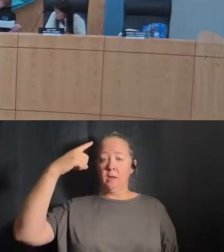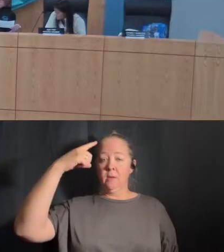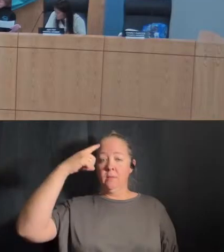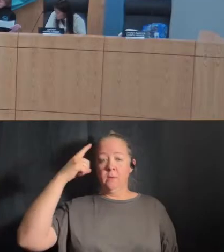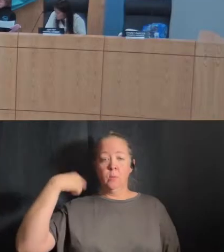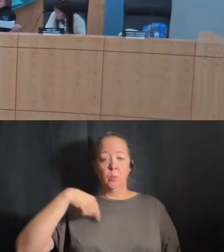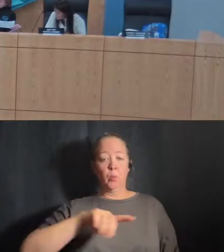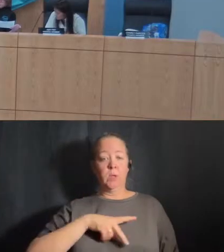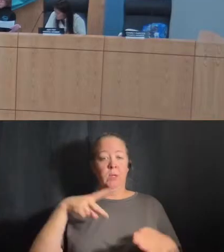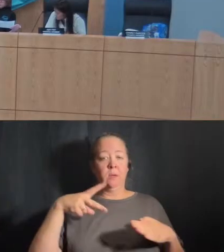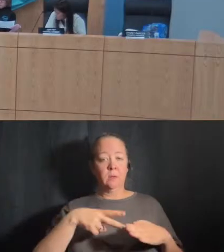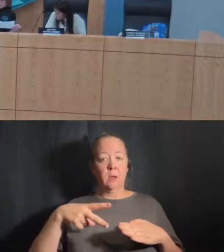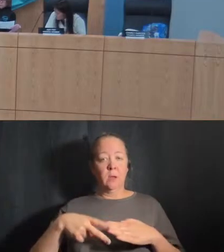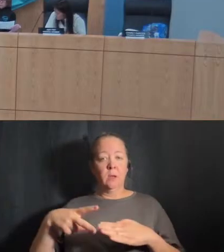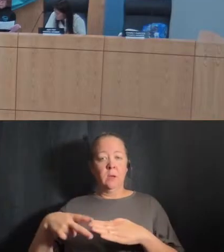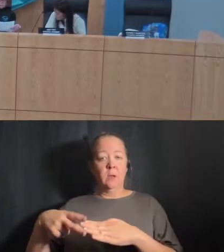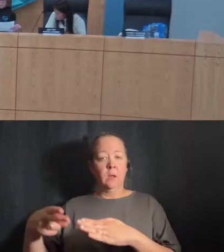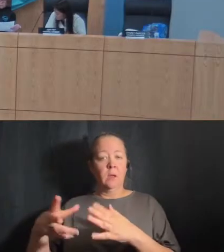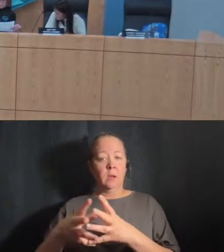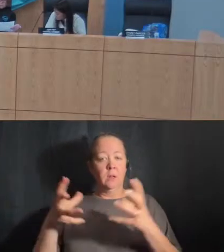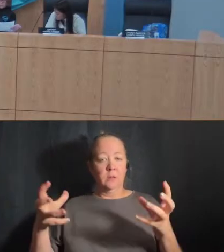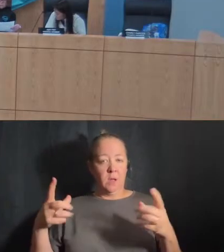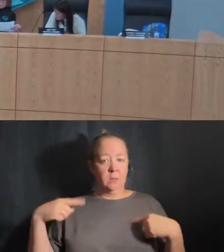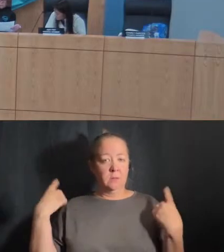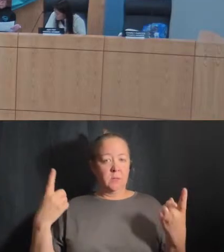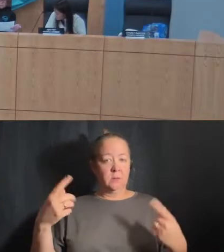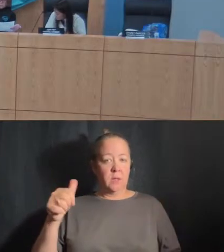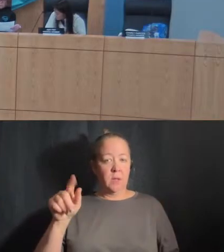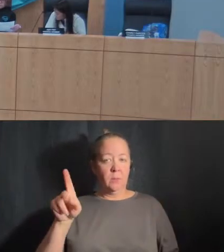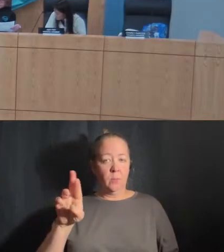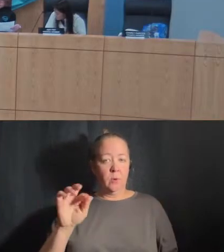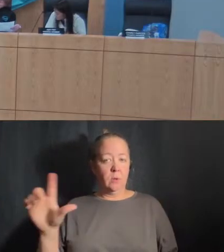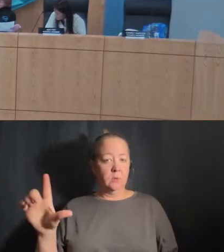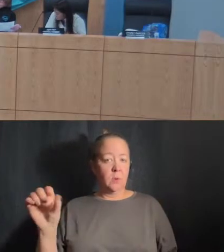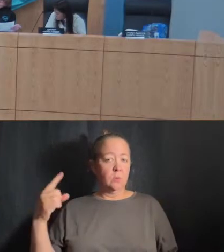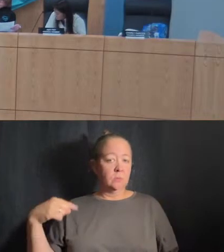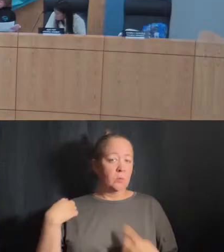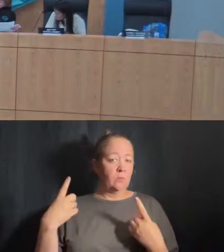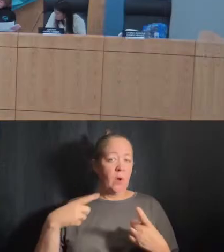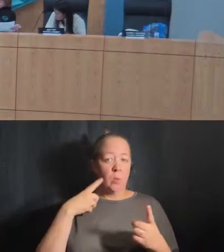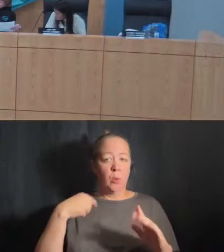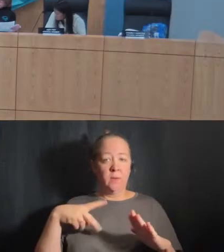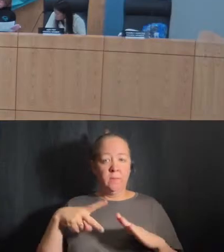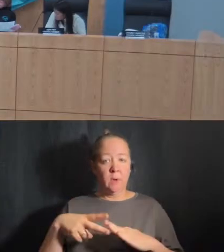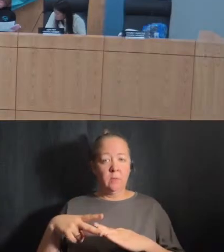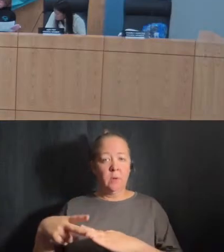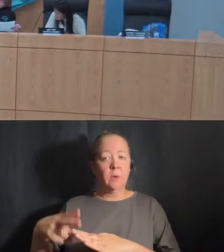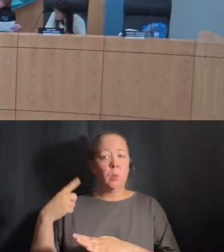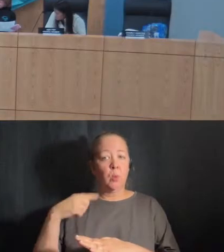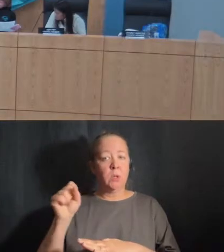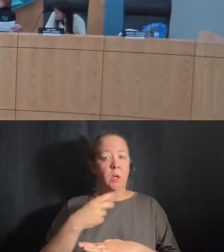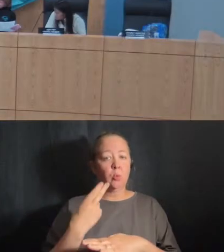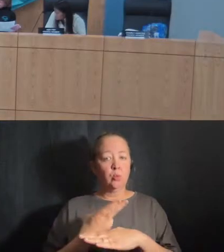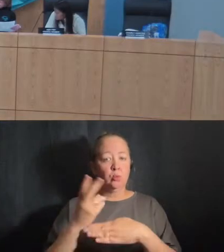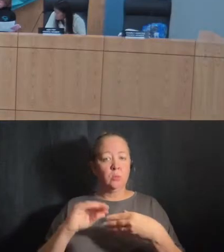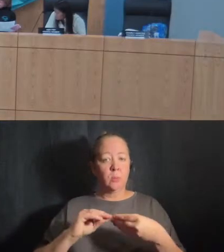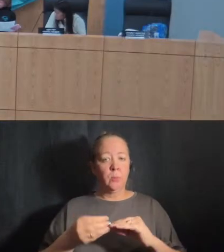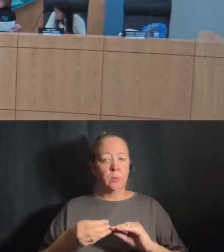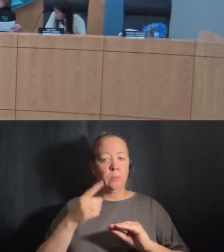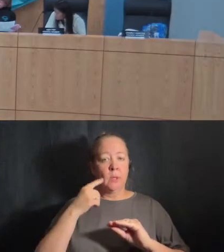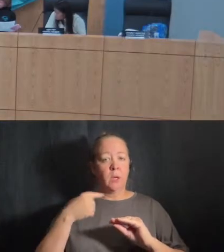April. So based on what we've cut so far as a team, we can go off those numbers because it's balanced now,